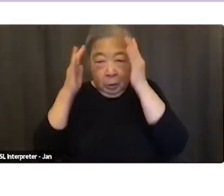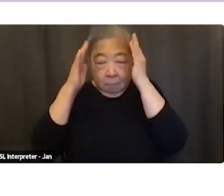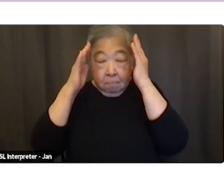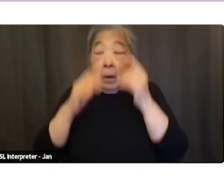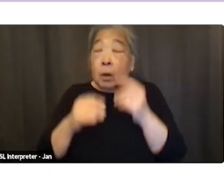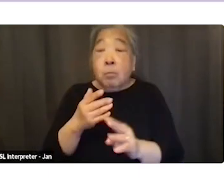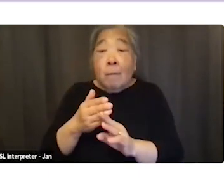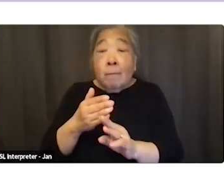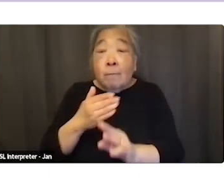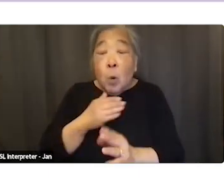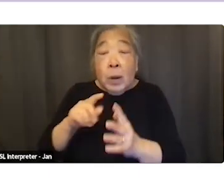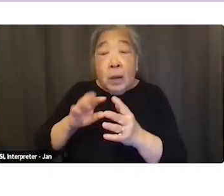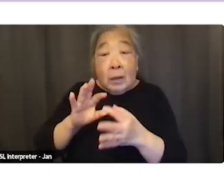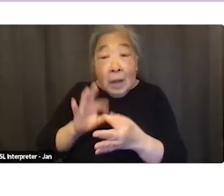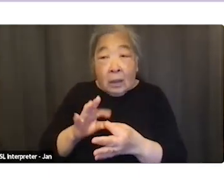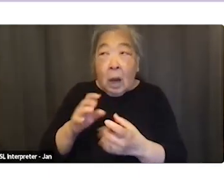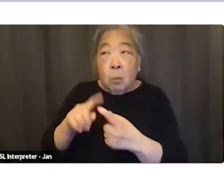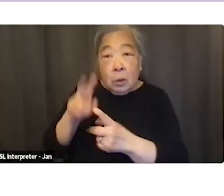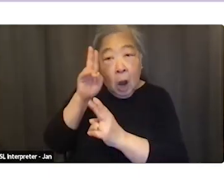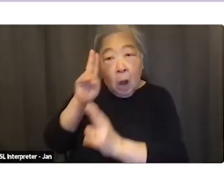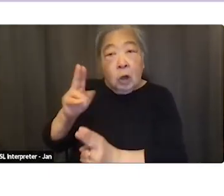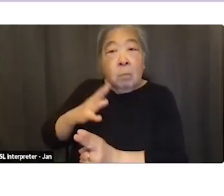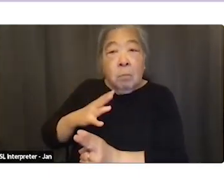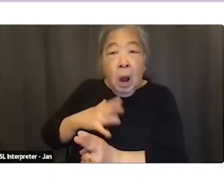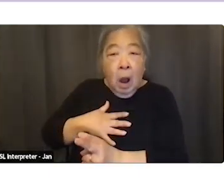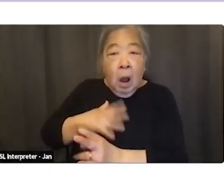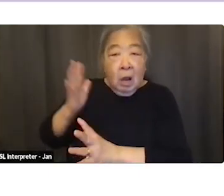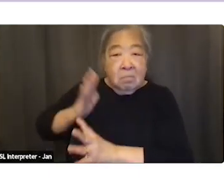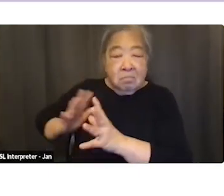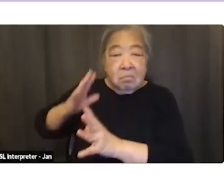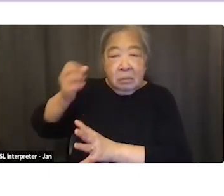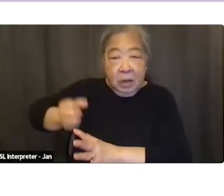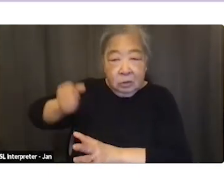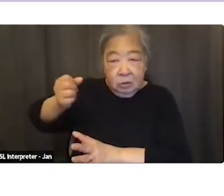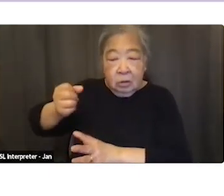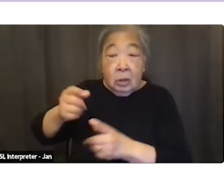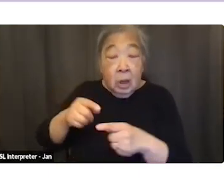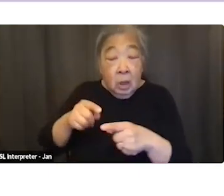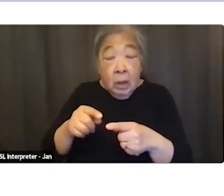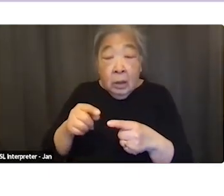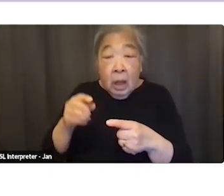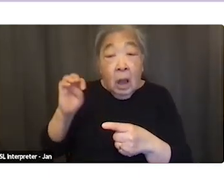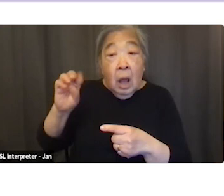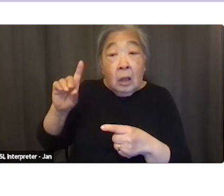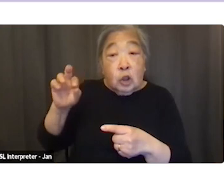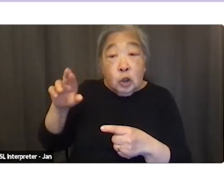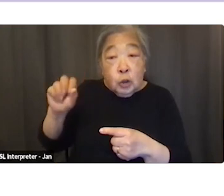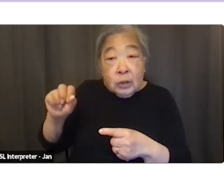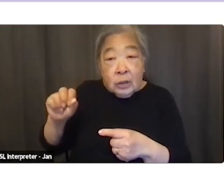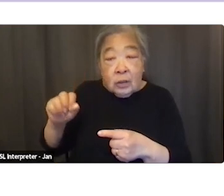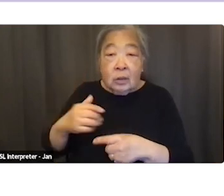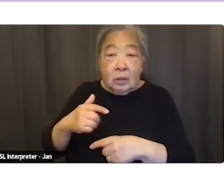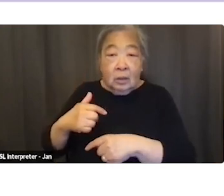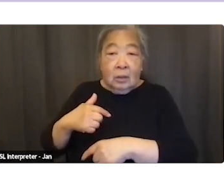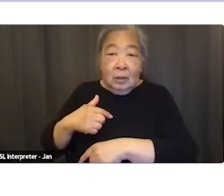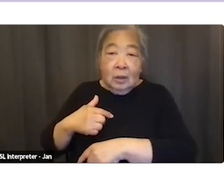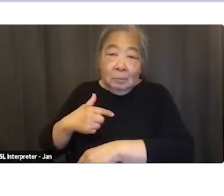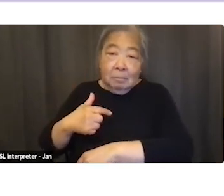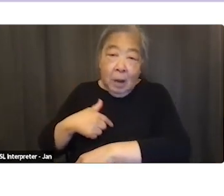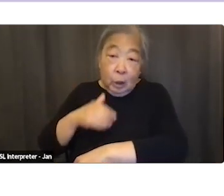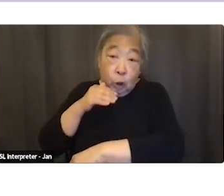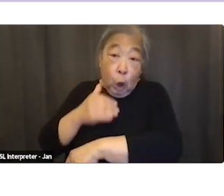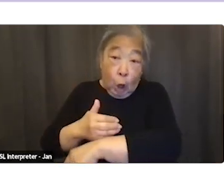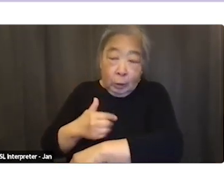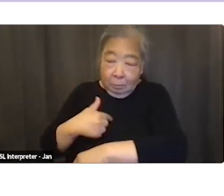and ancestors by honoring the occupied land that I am on. And as a daughter of the diaspora, it's really,